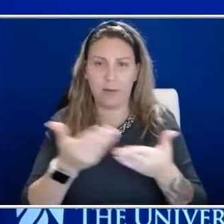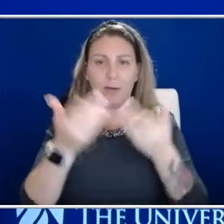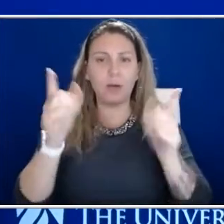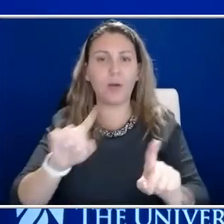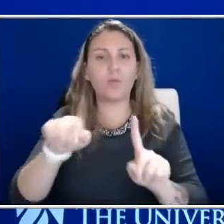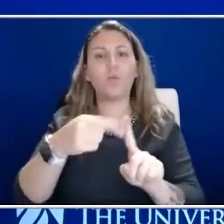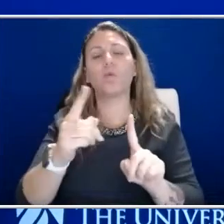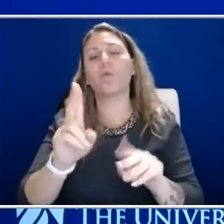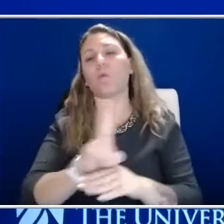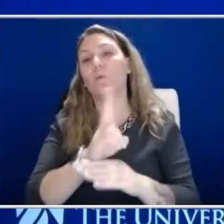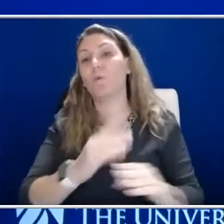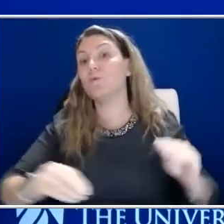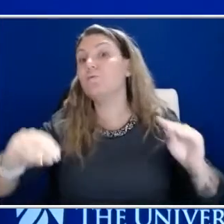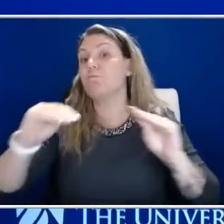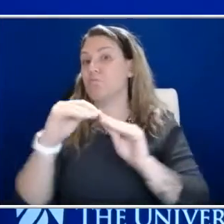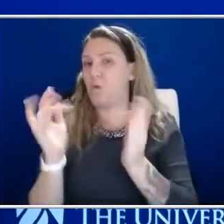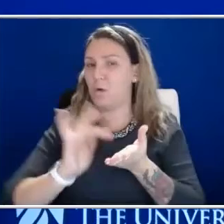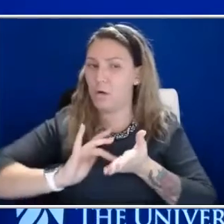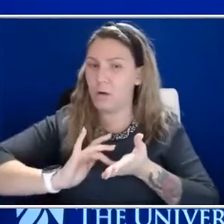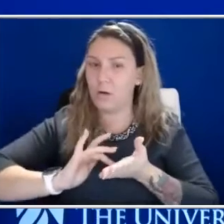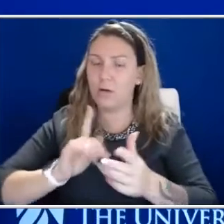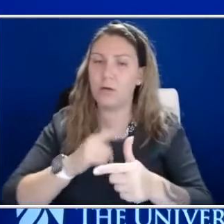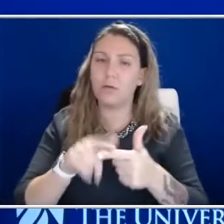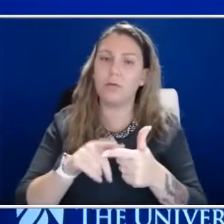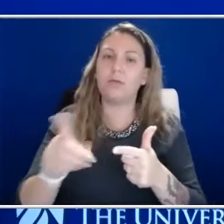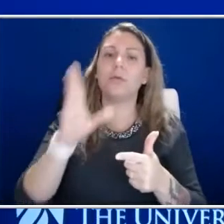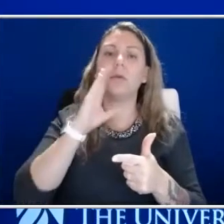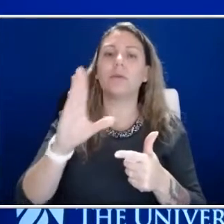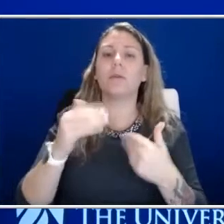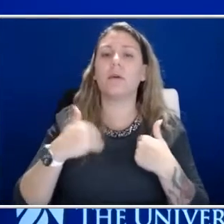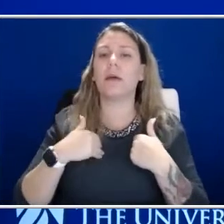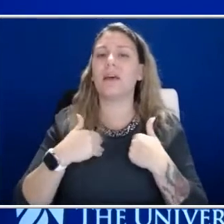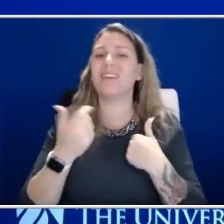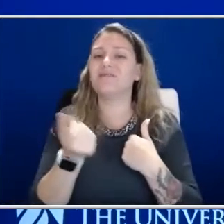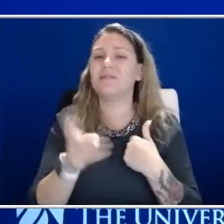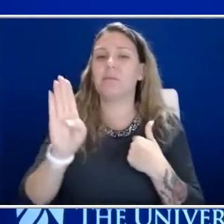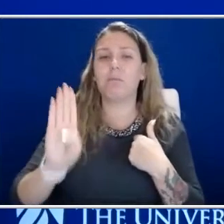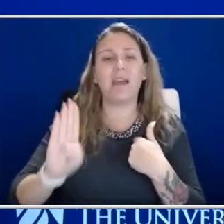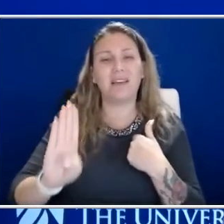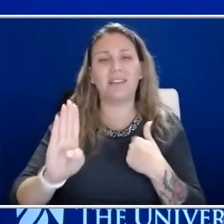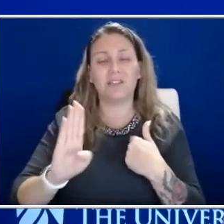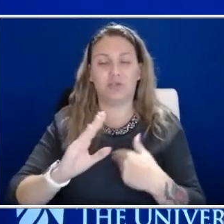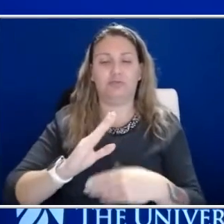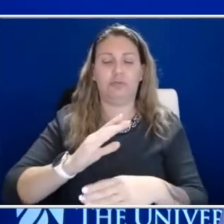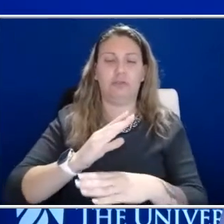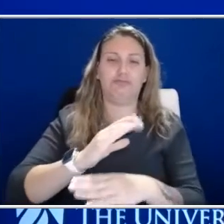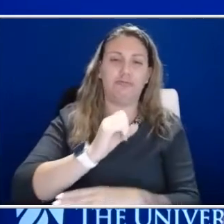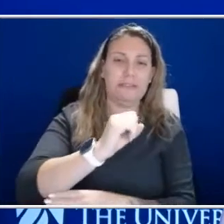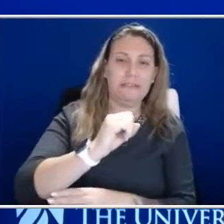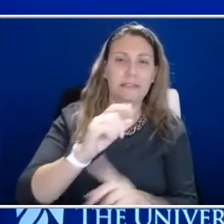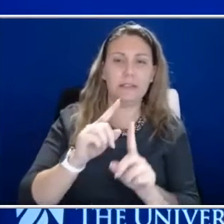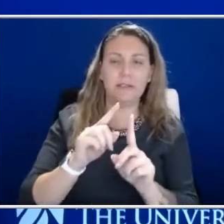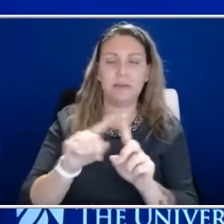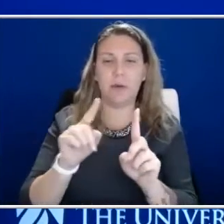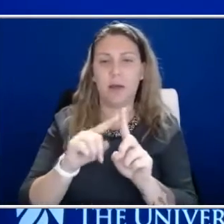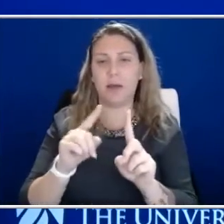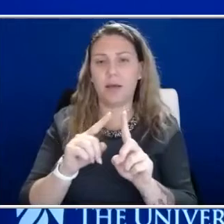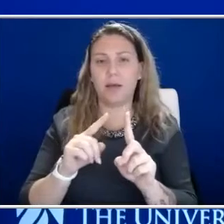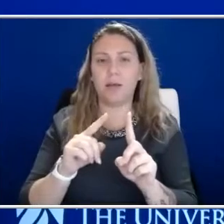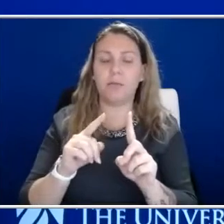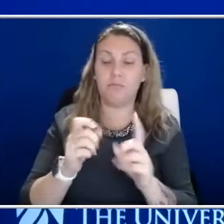antibiotics, there will be some of those bacteria that are resistant. But if you have many people using